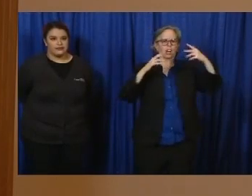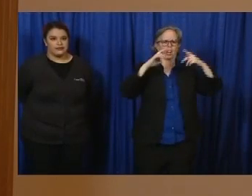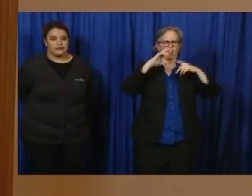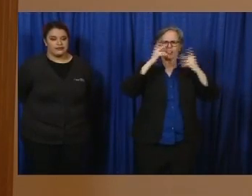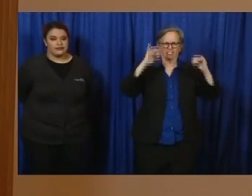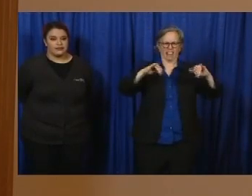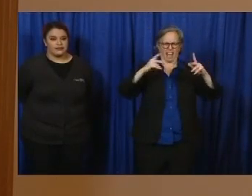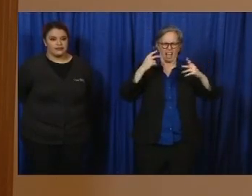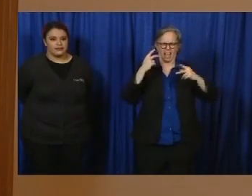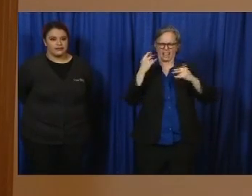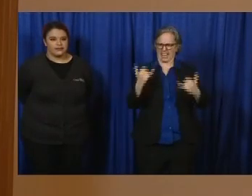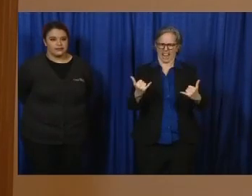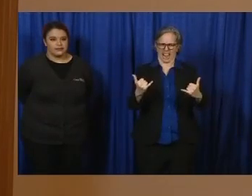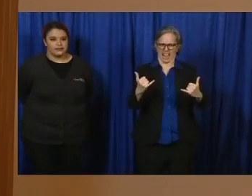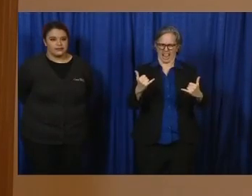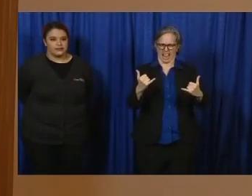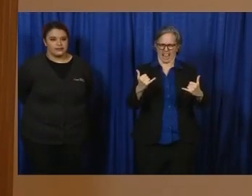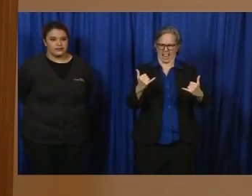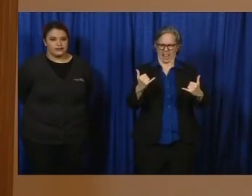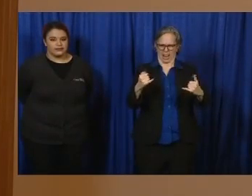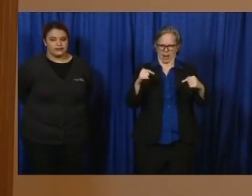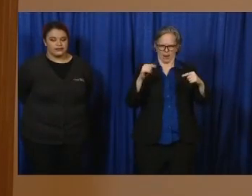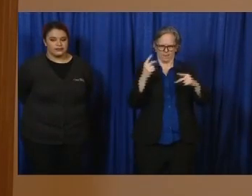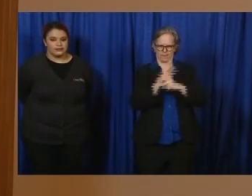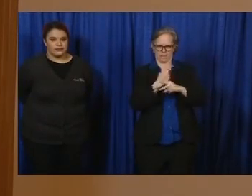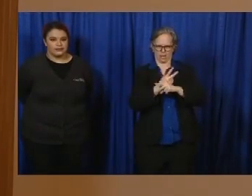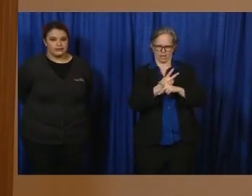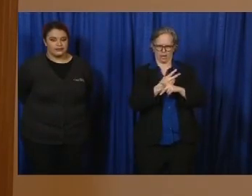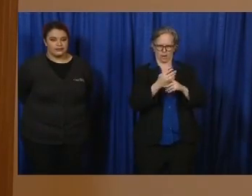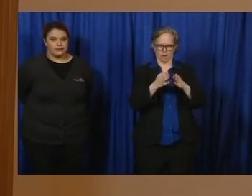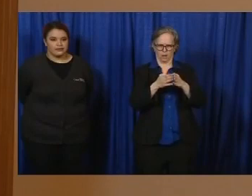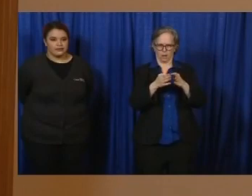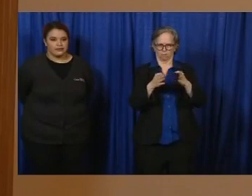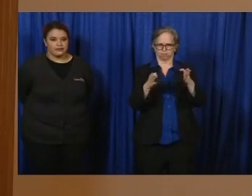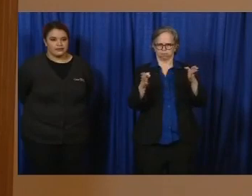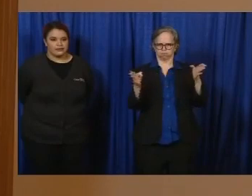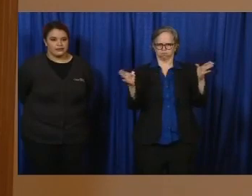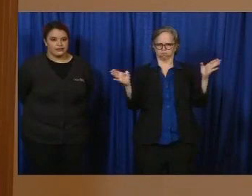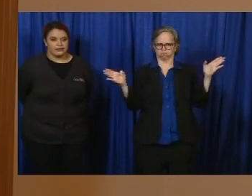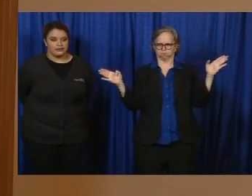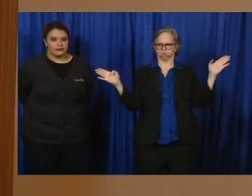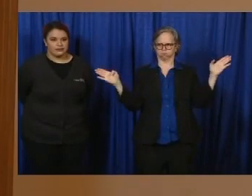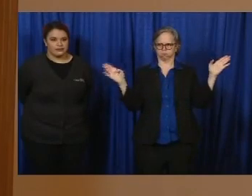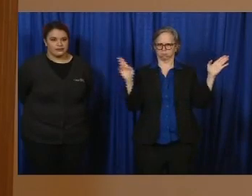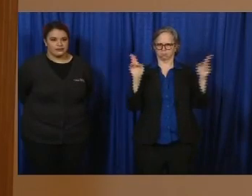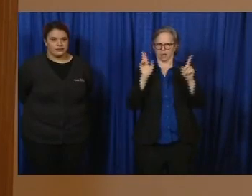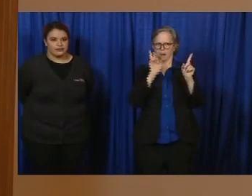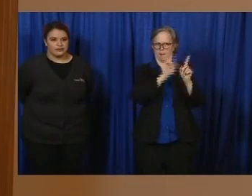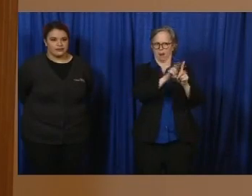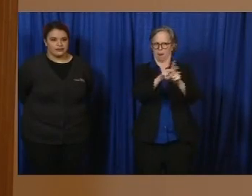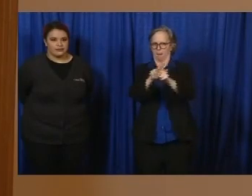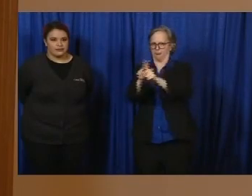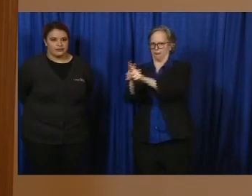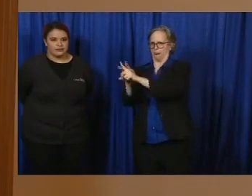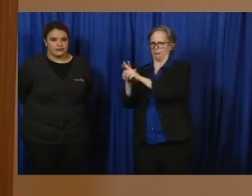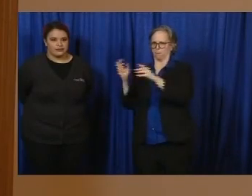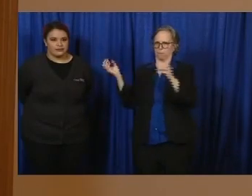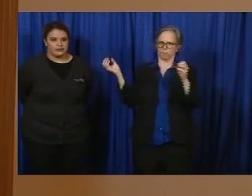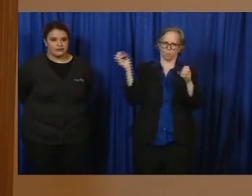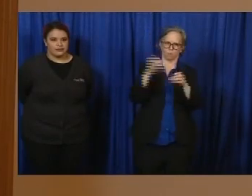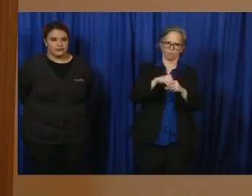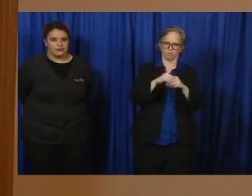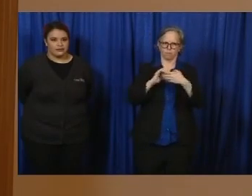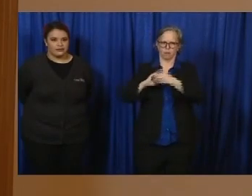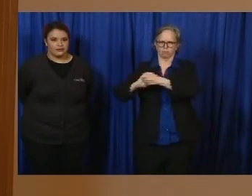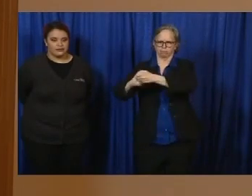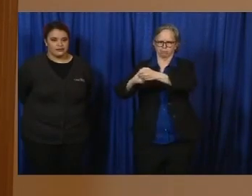existing, we're opening more gates at the airport, we're doing our air traffic control, but we are actually building a more specific air traffic